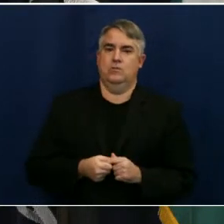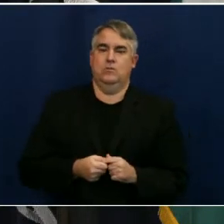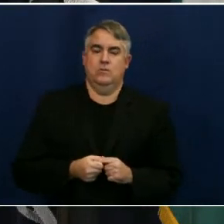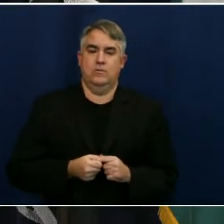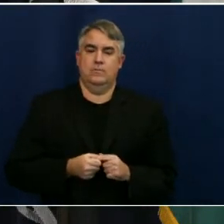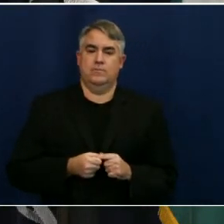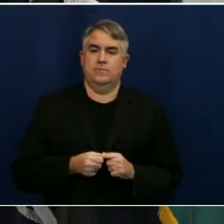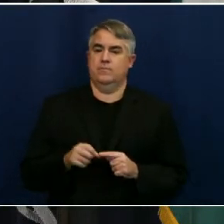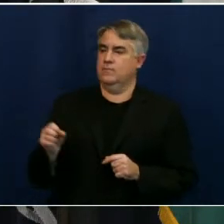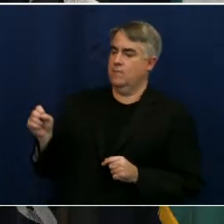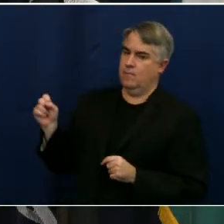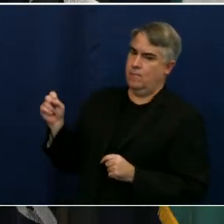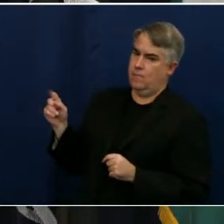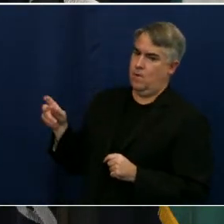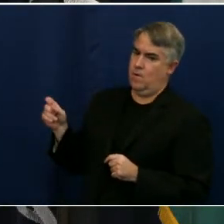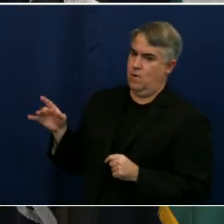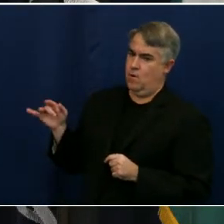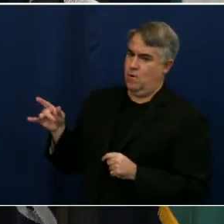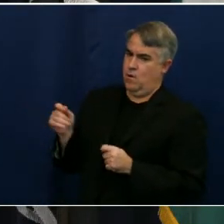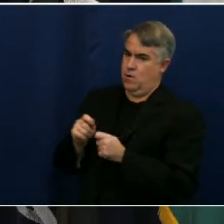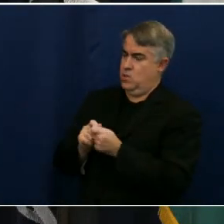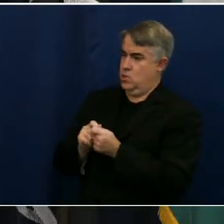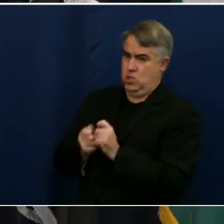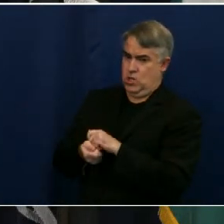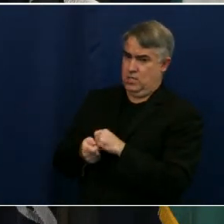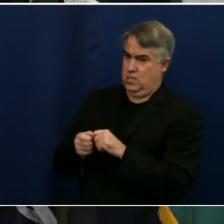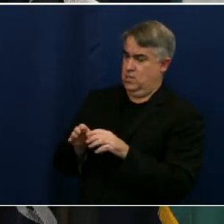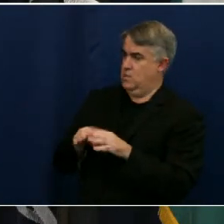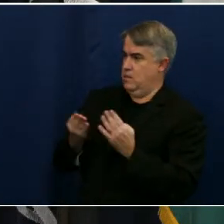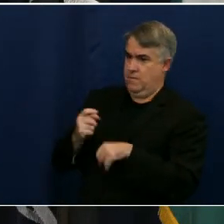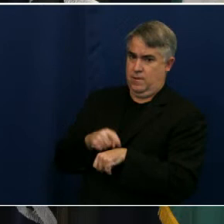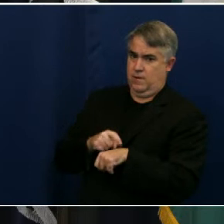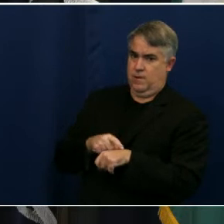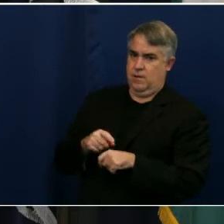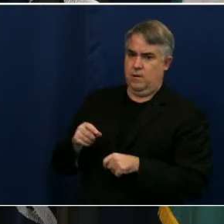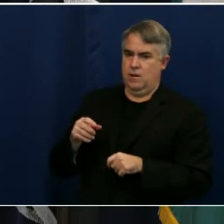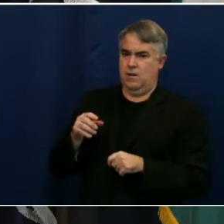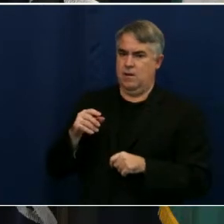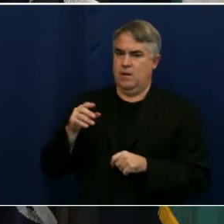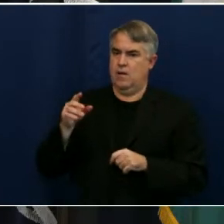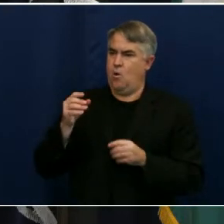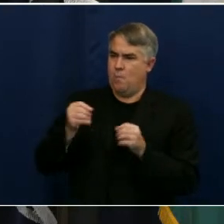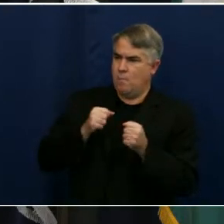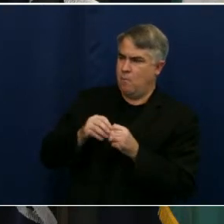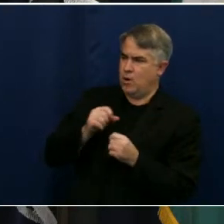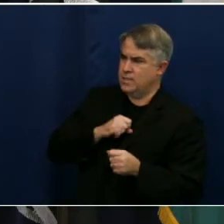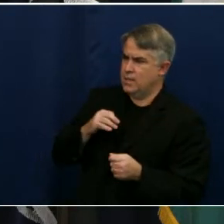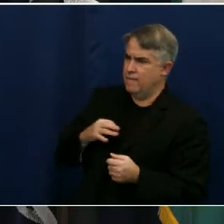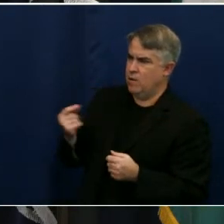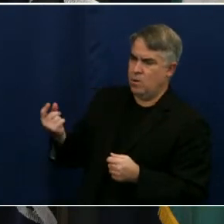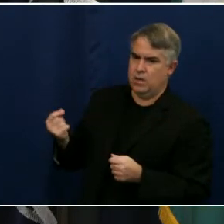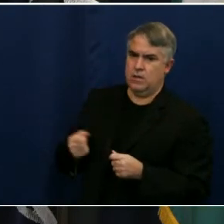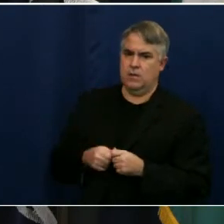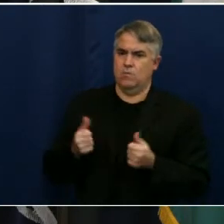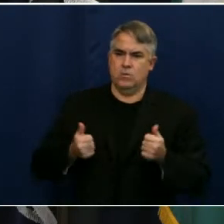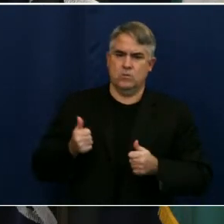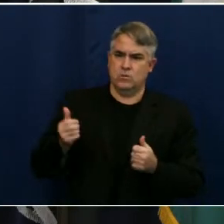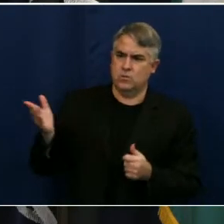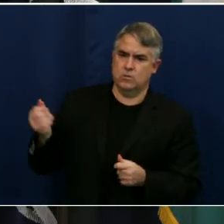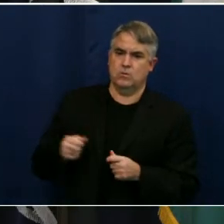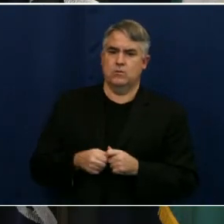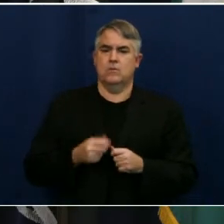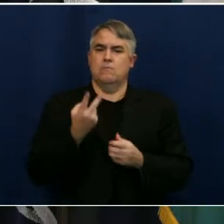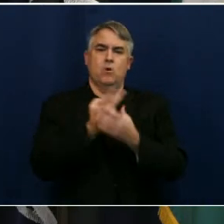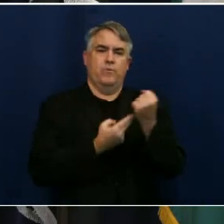Okay, so by changing the hours of the site or by bringing in more staff? Both. Okay, thank you. Next